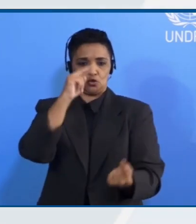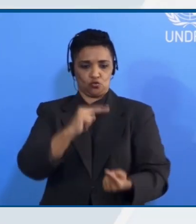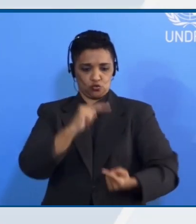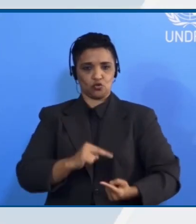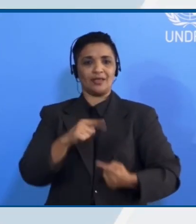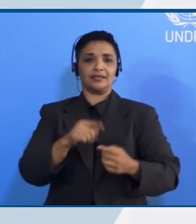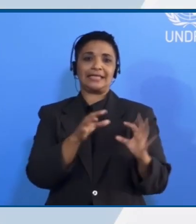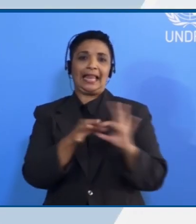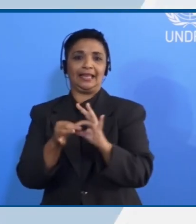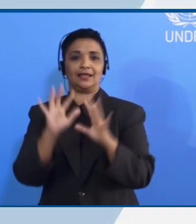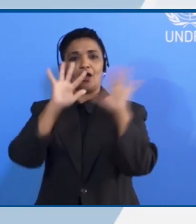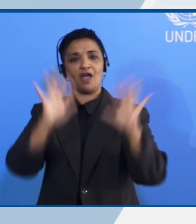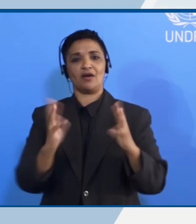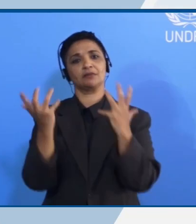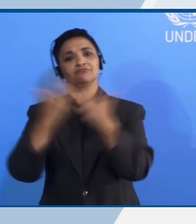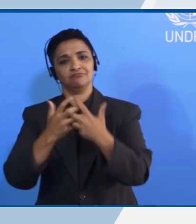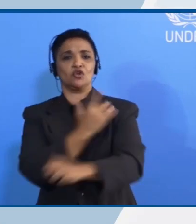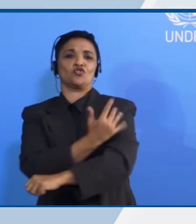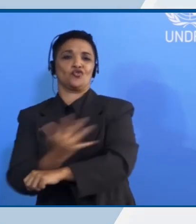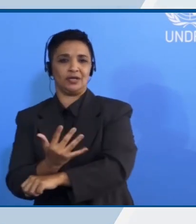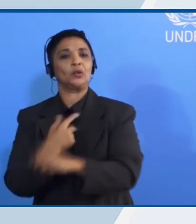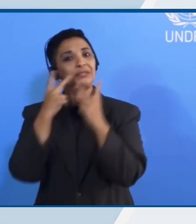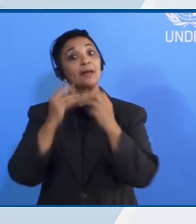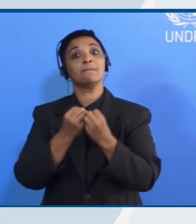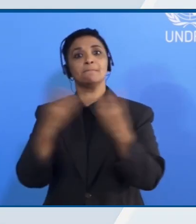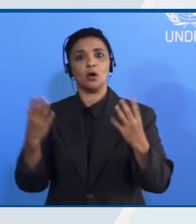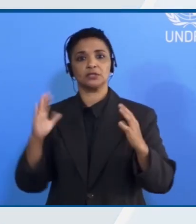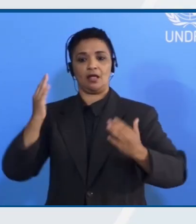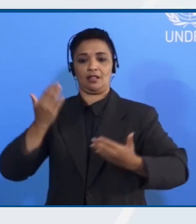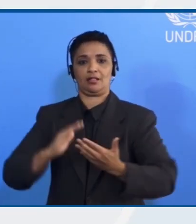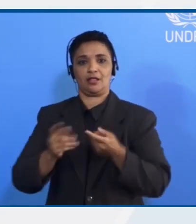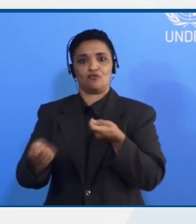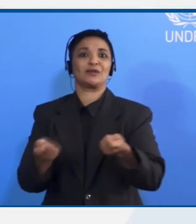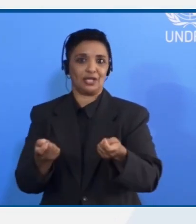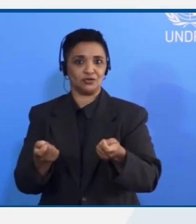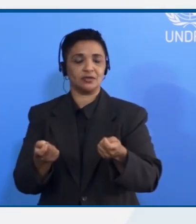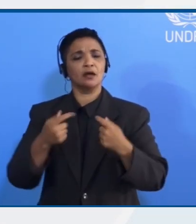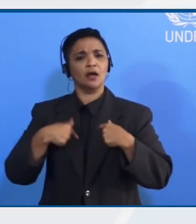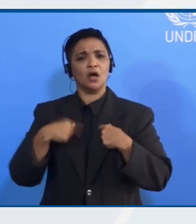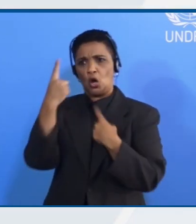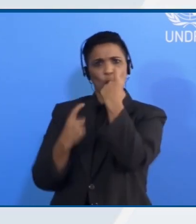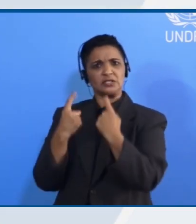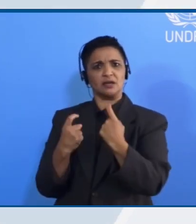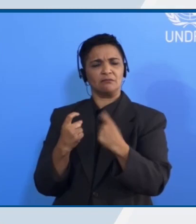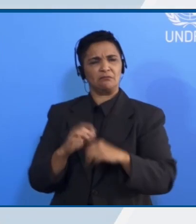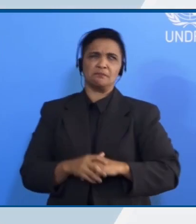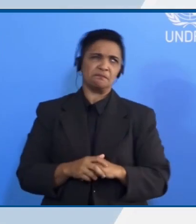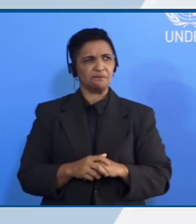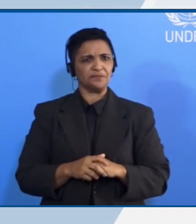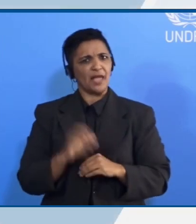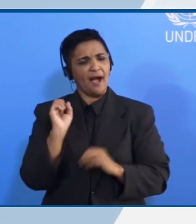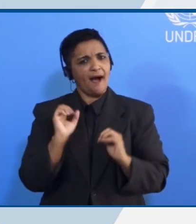project pipelines, we found that most of them were mitigation. And the question that was continuously asked to us was, how do we